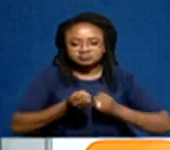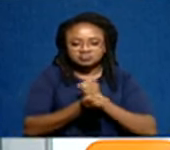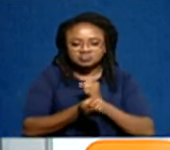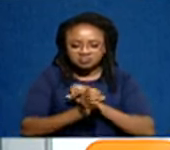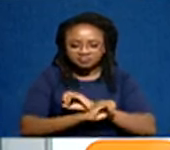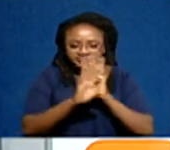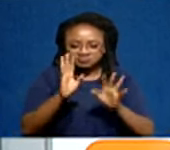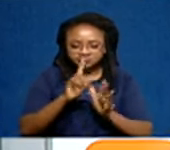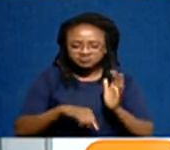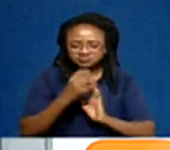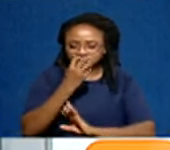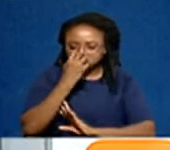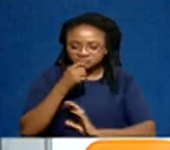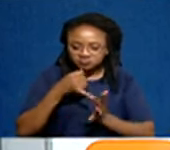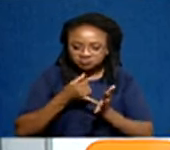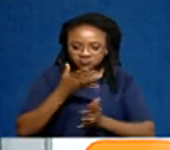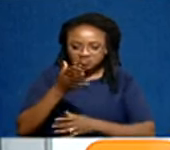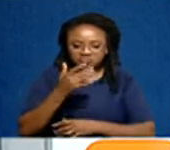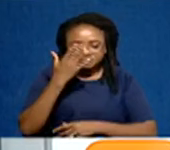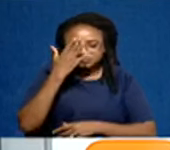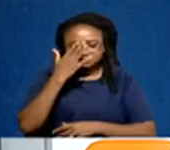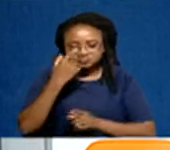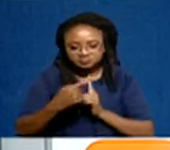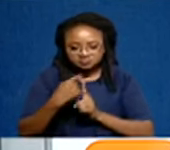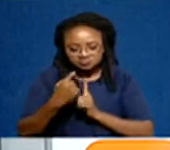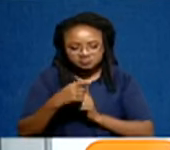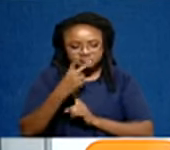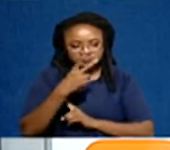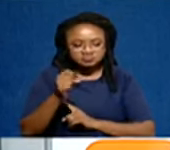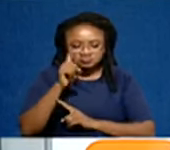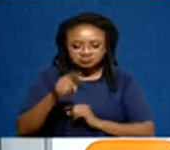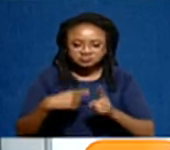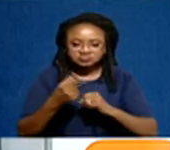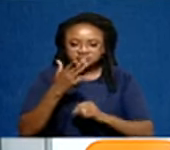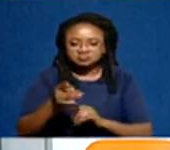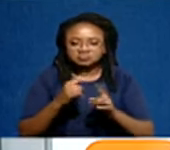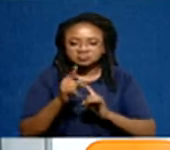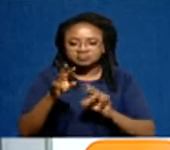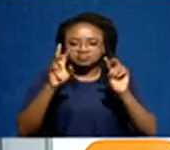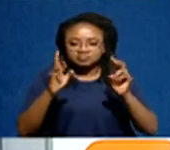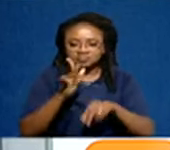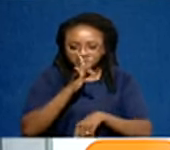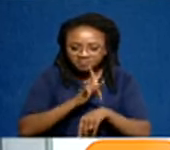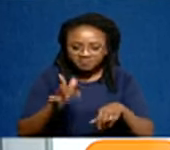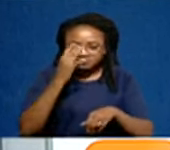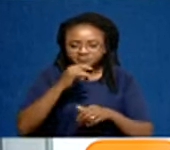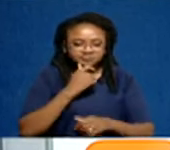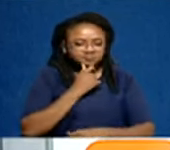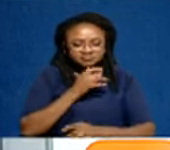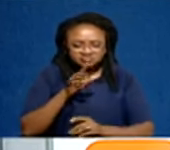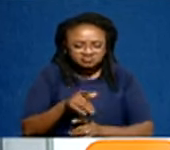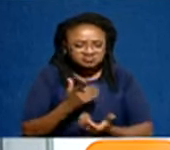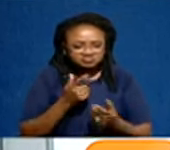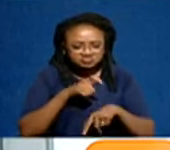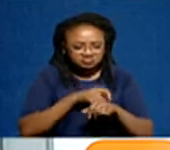William Ruto to be in office for at least 25 years. The remark touches on the sensitive question of presidential term limit that